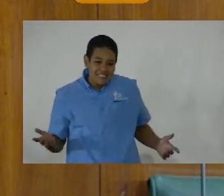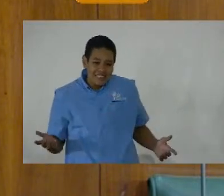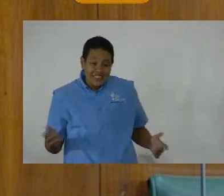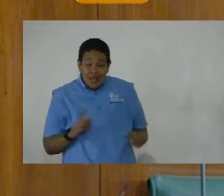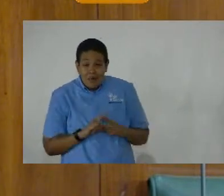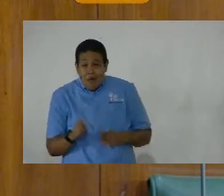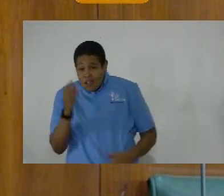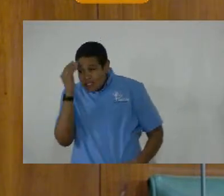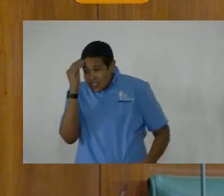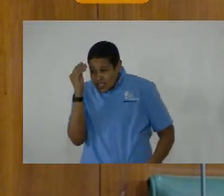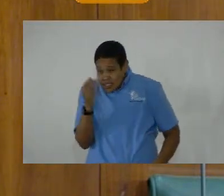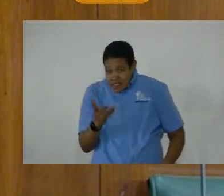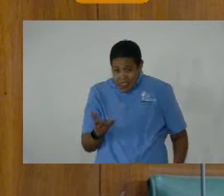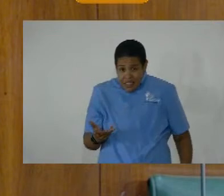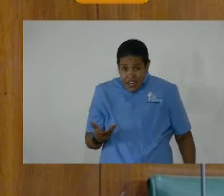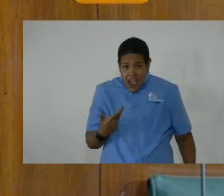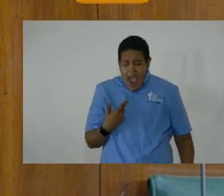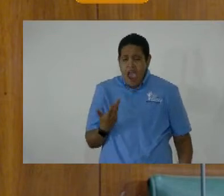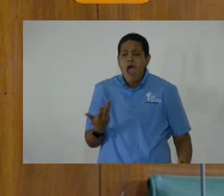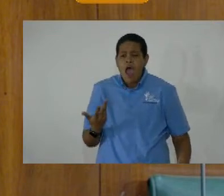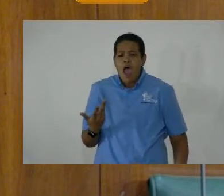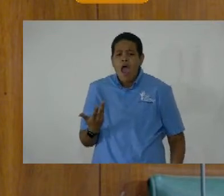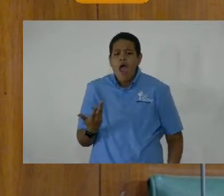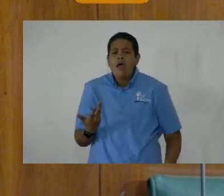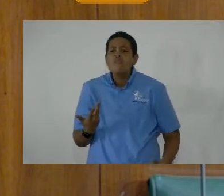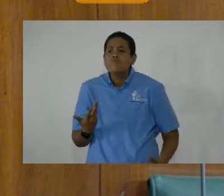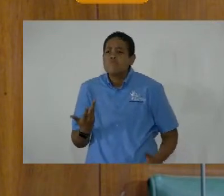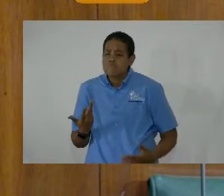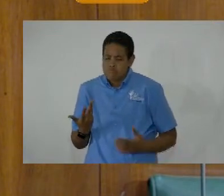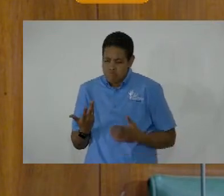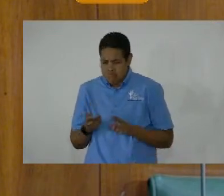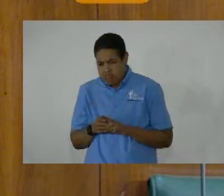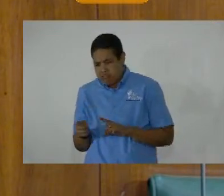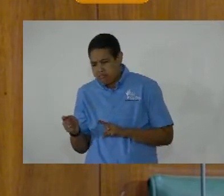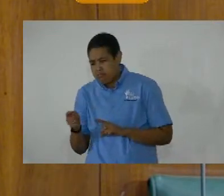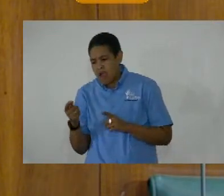But I digress.